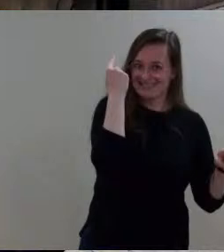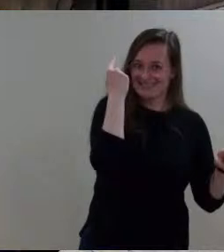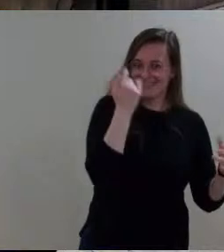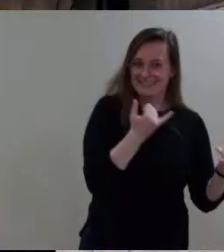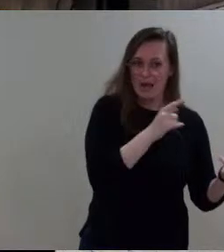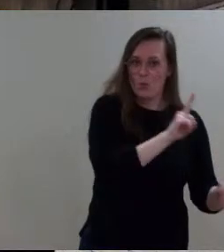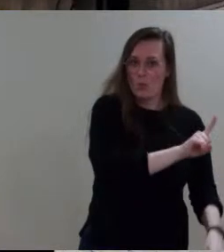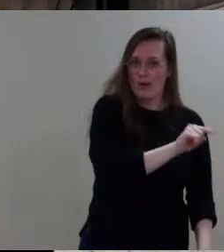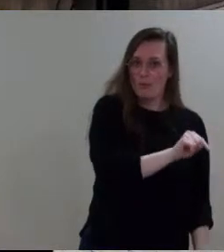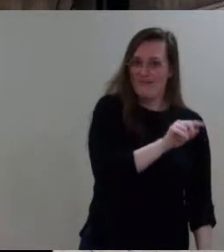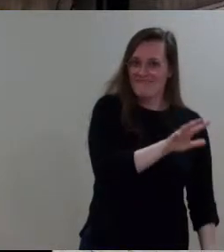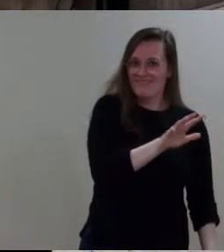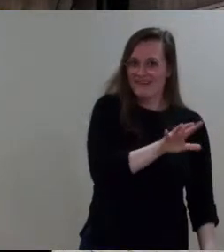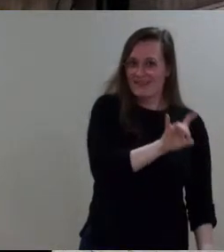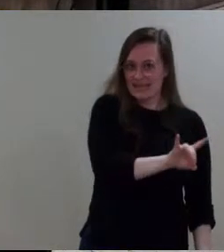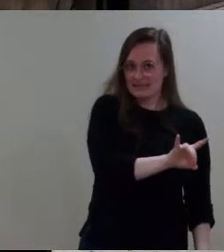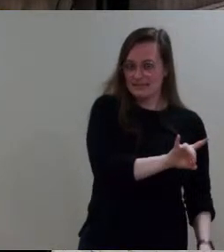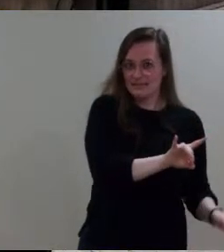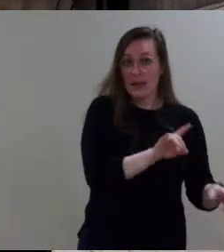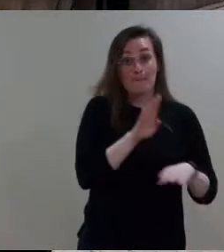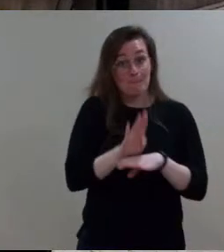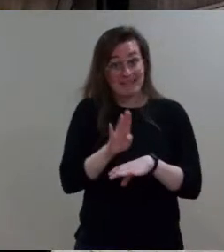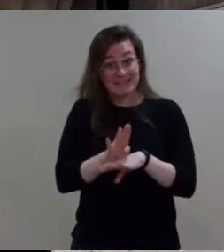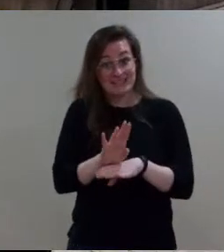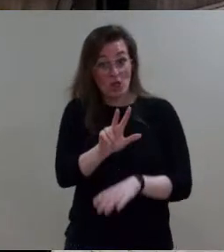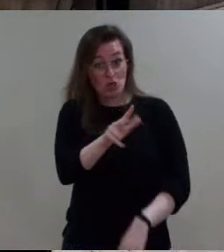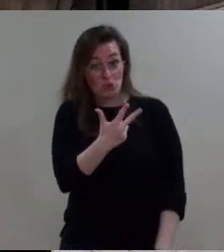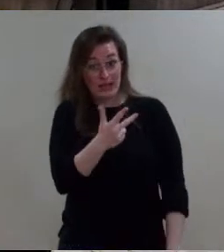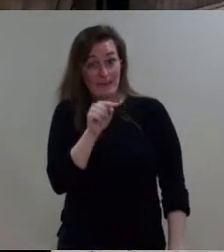$1.558, and their commercial rate is